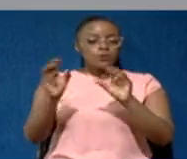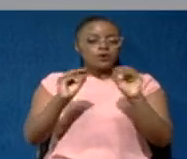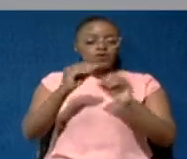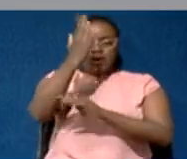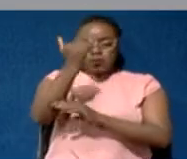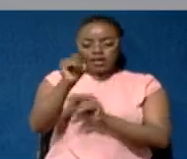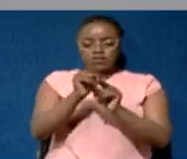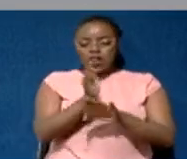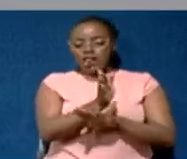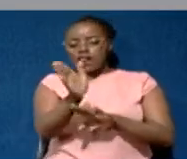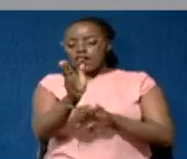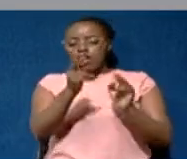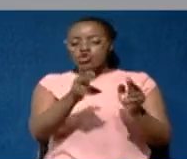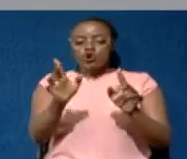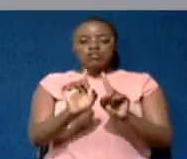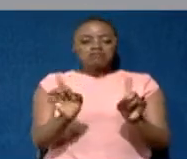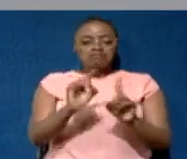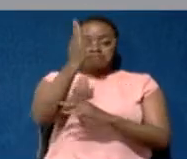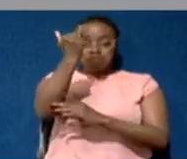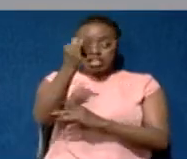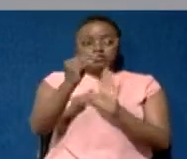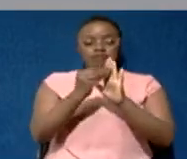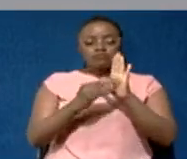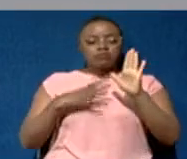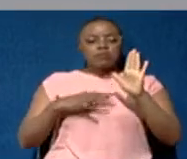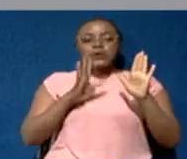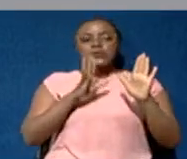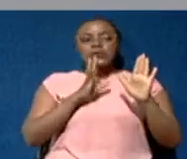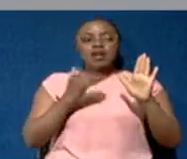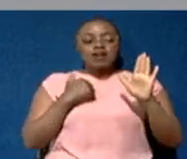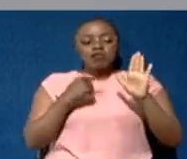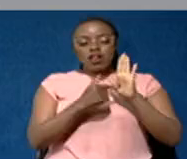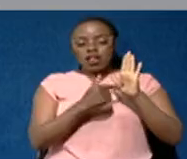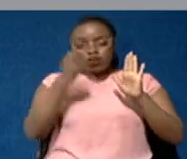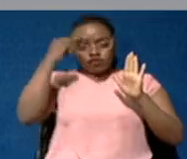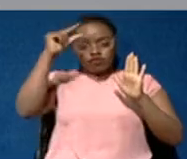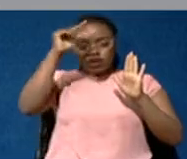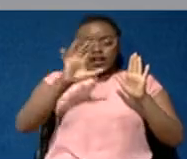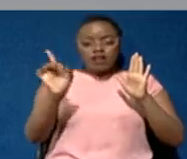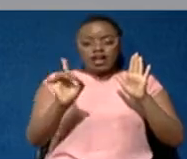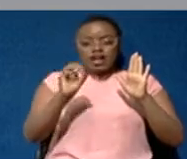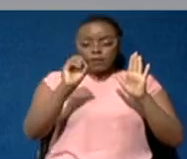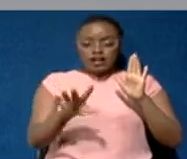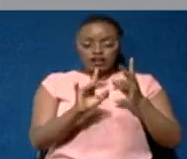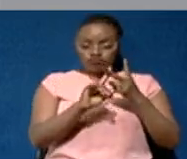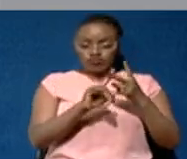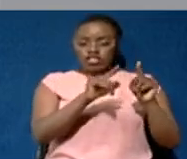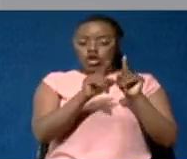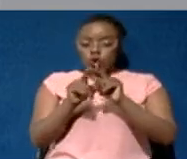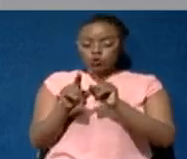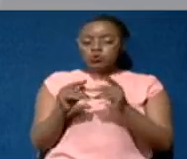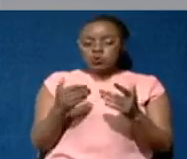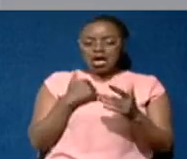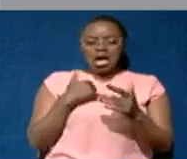it departed from the norm, especially on the list of speakers. There was no place for Governor of Nairobi, and more